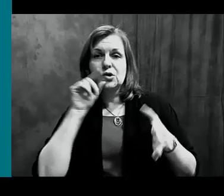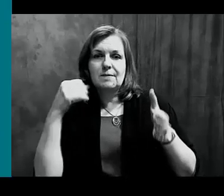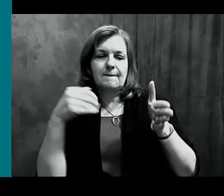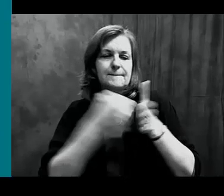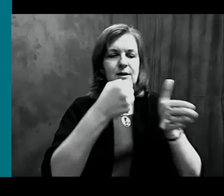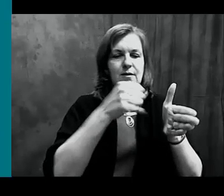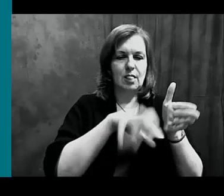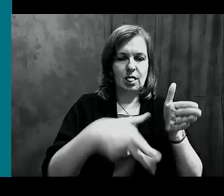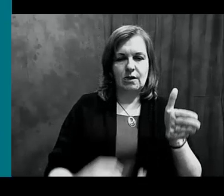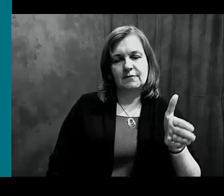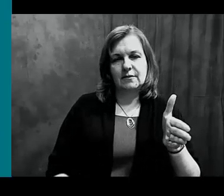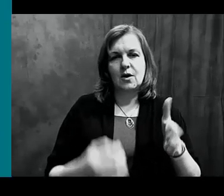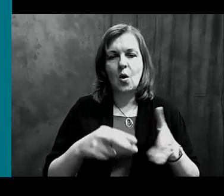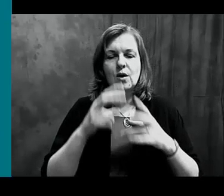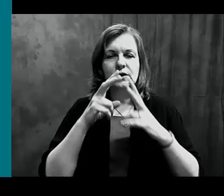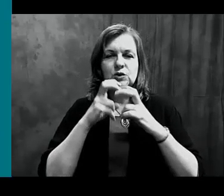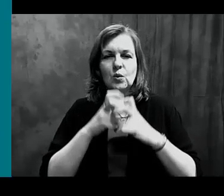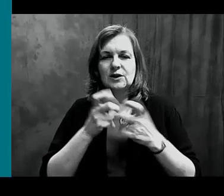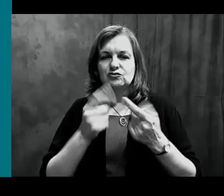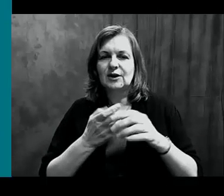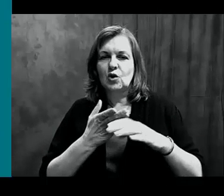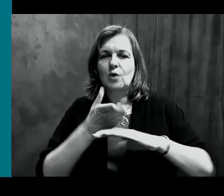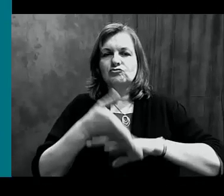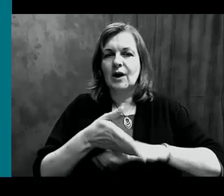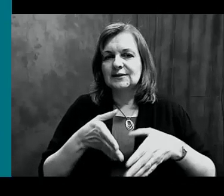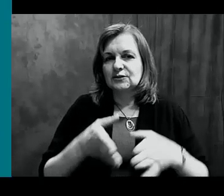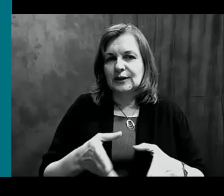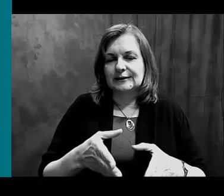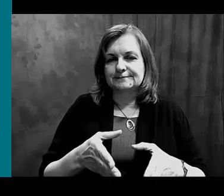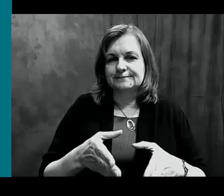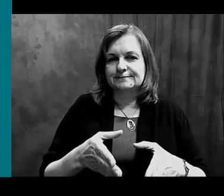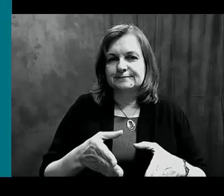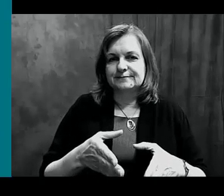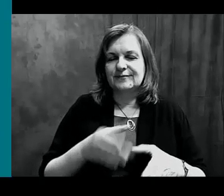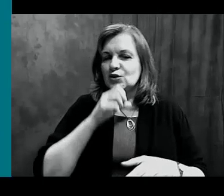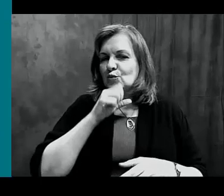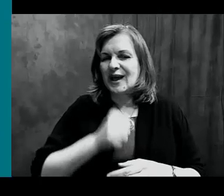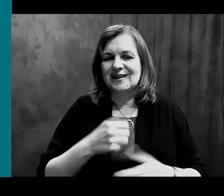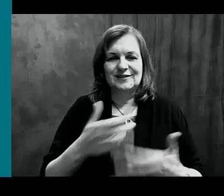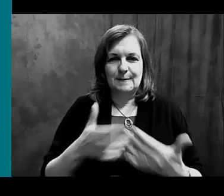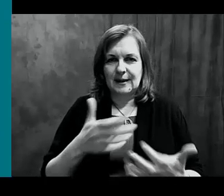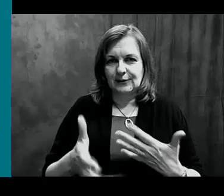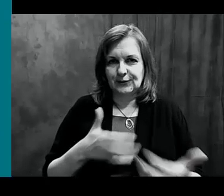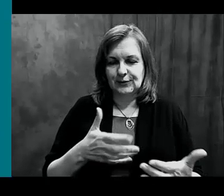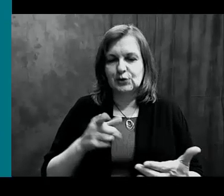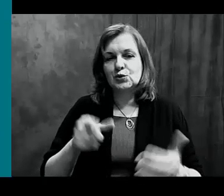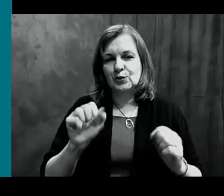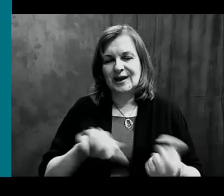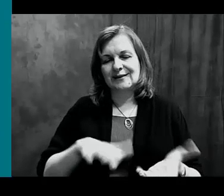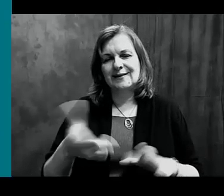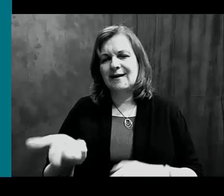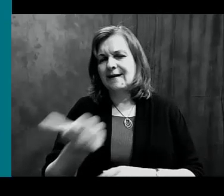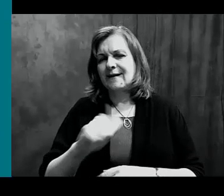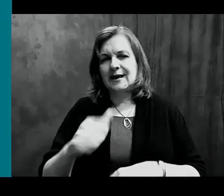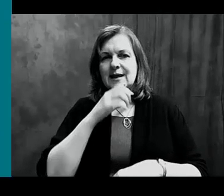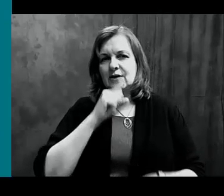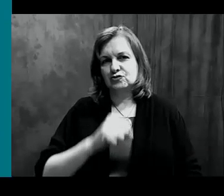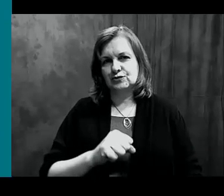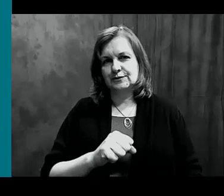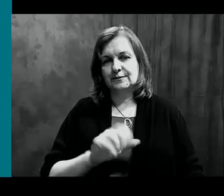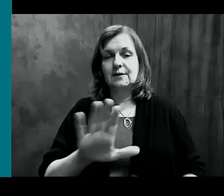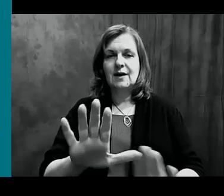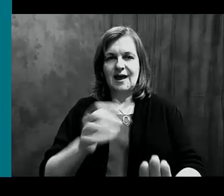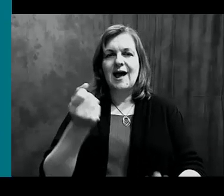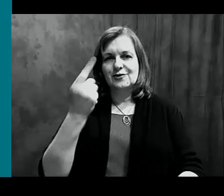birds flying into windows, squirrels crossing streets. It doesn't matter how old you are in that instance, you have the